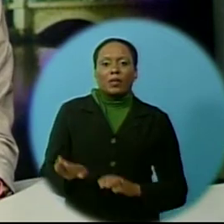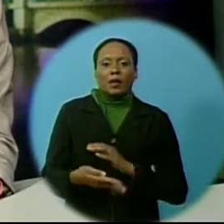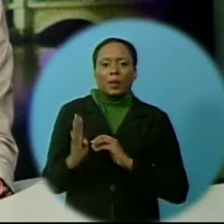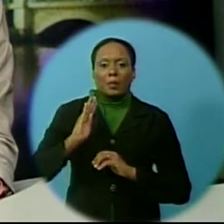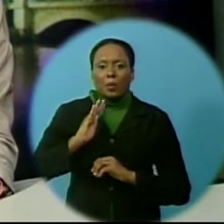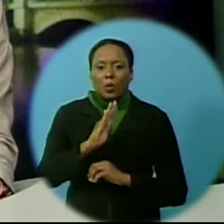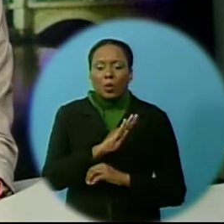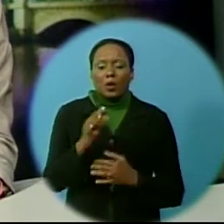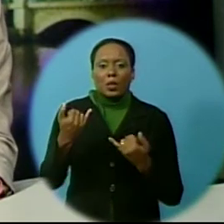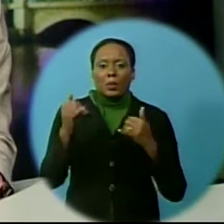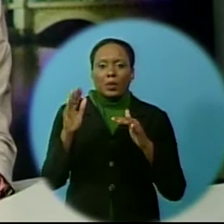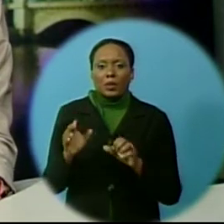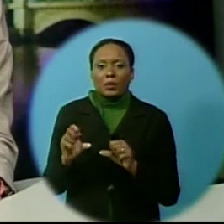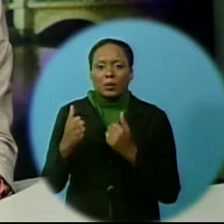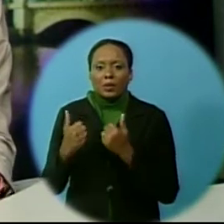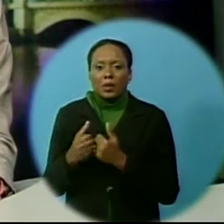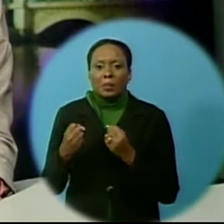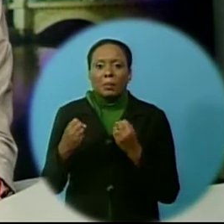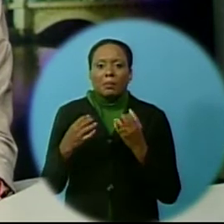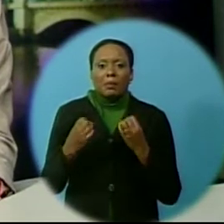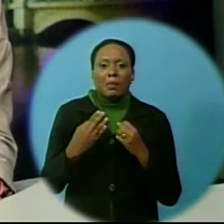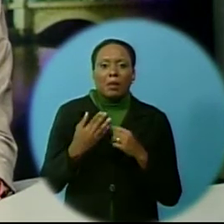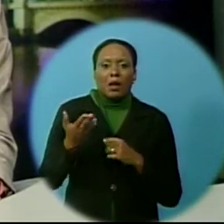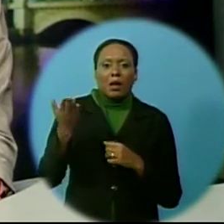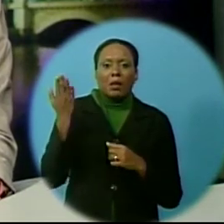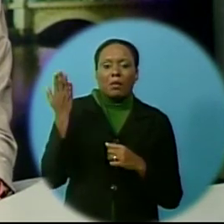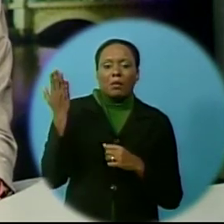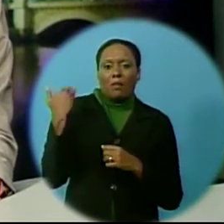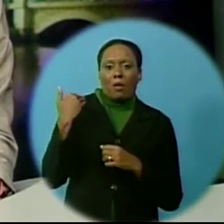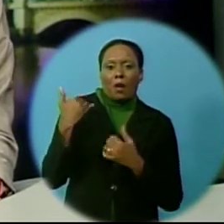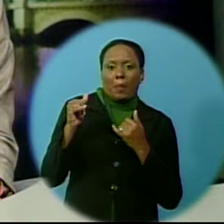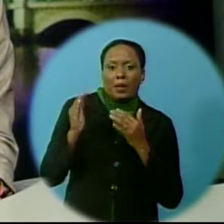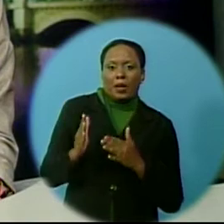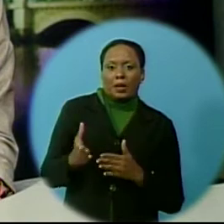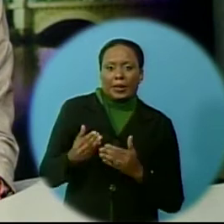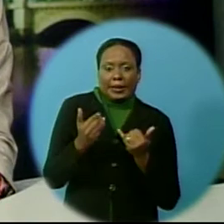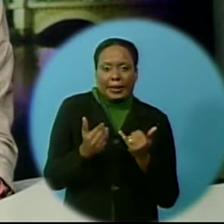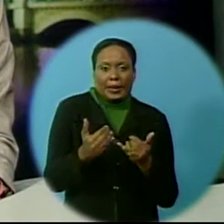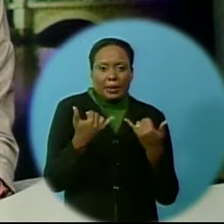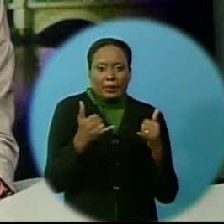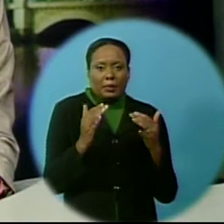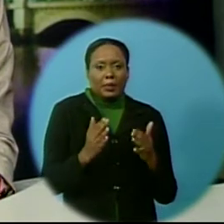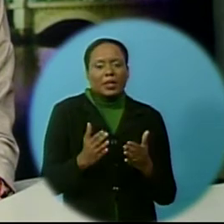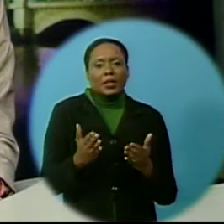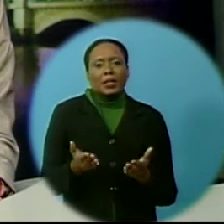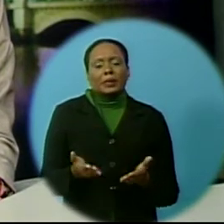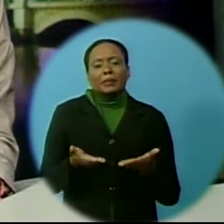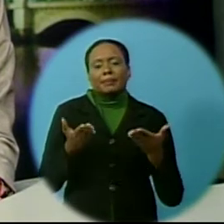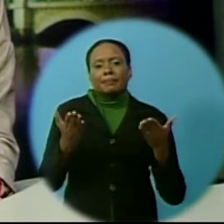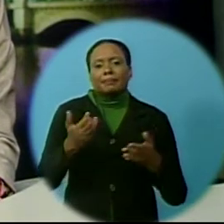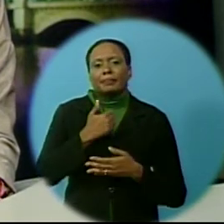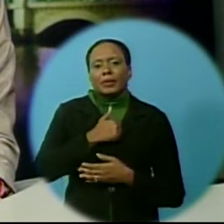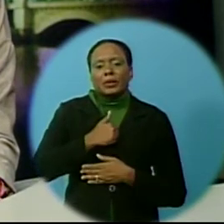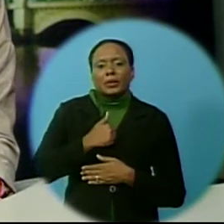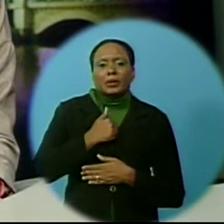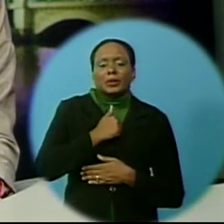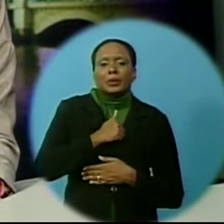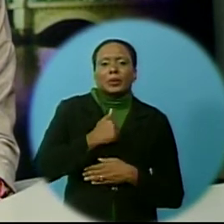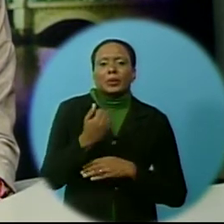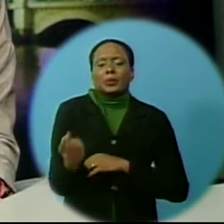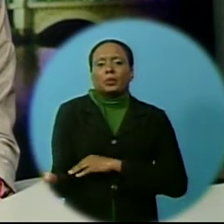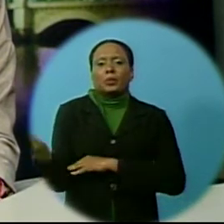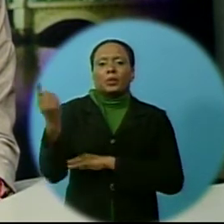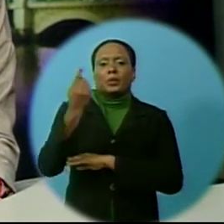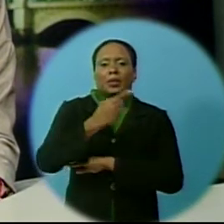the West Indies Players Association, along with many former and present West Indies players, have been offering their condolences all day. Meanwhile, over